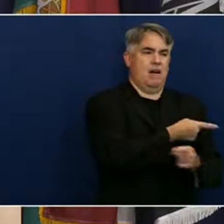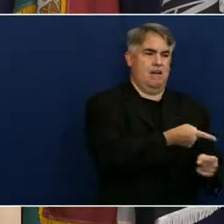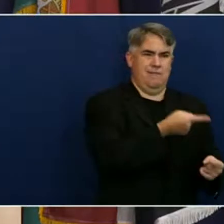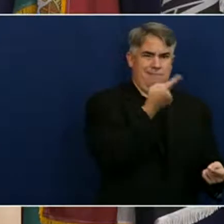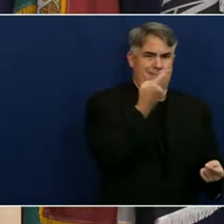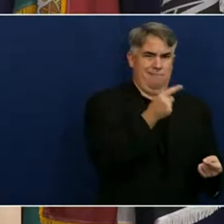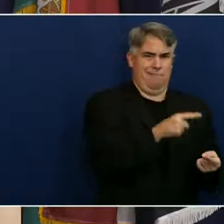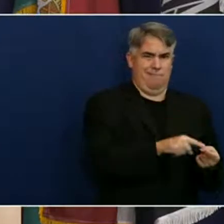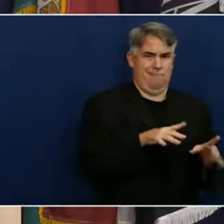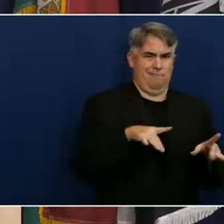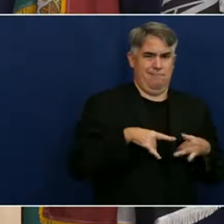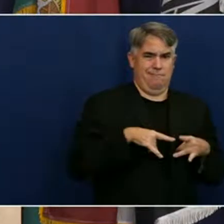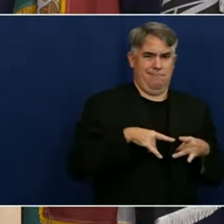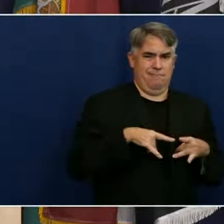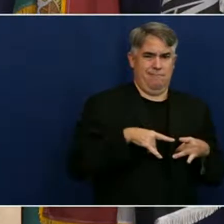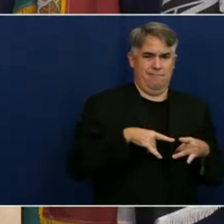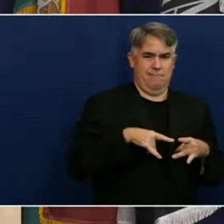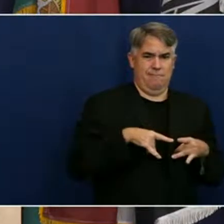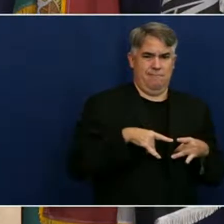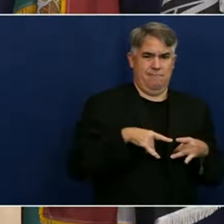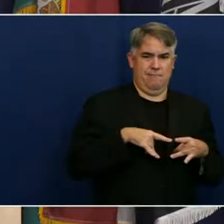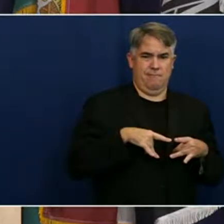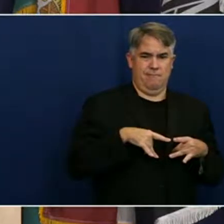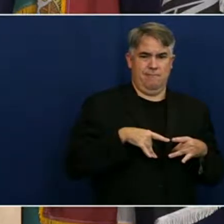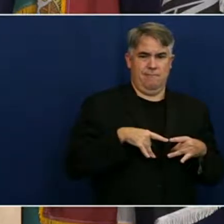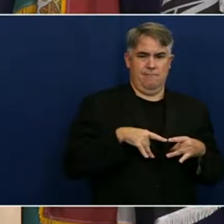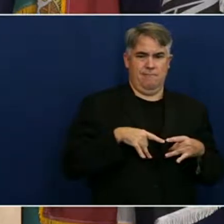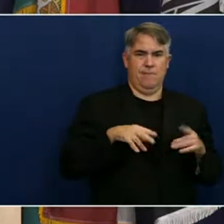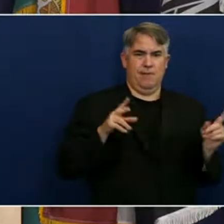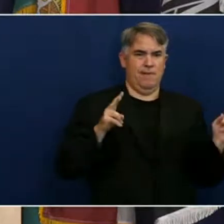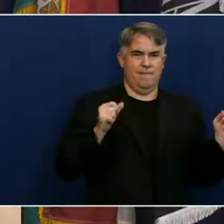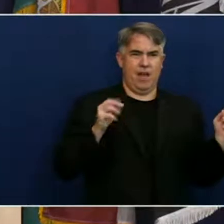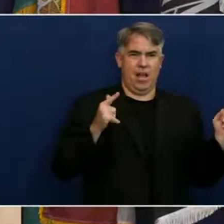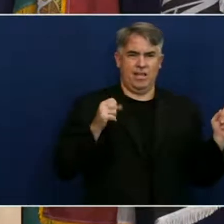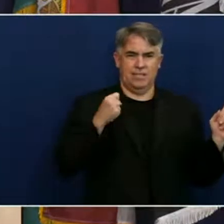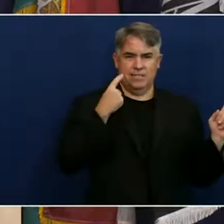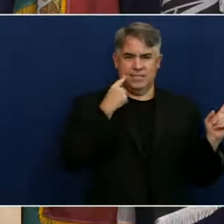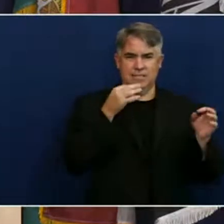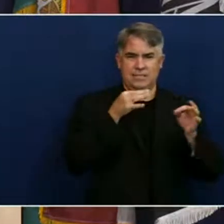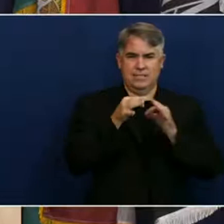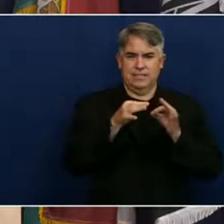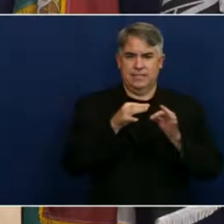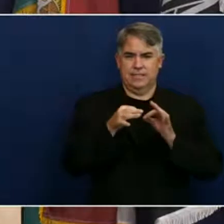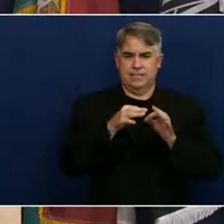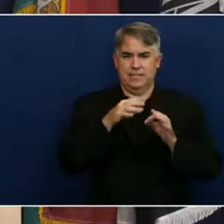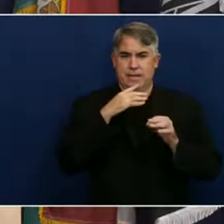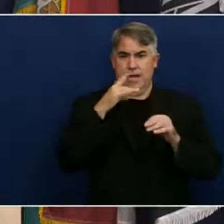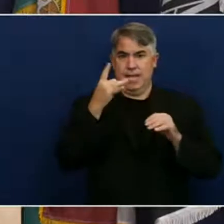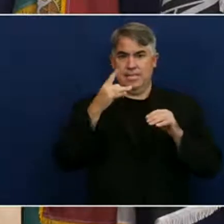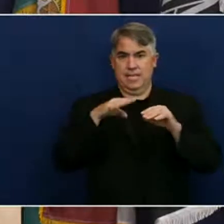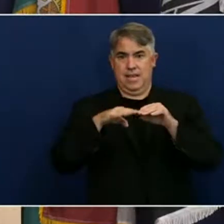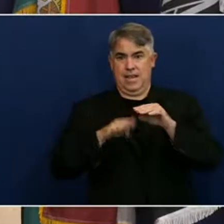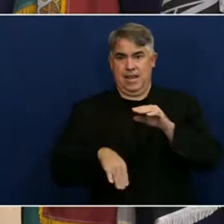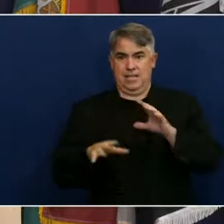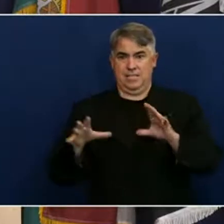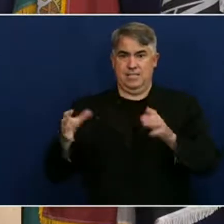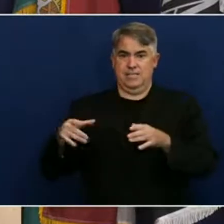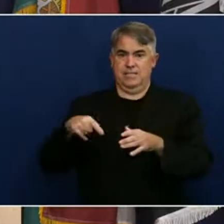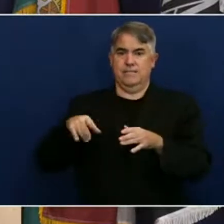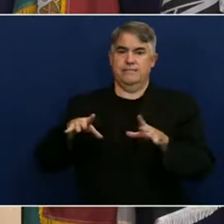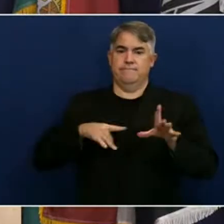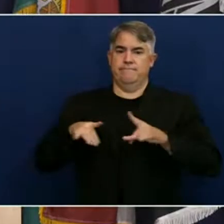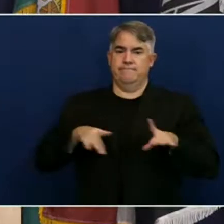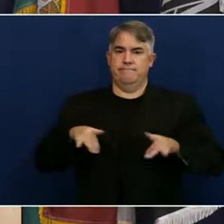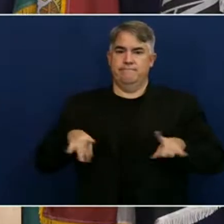under had gone from 3 to 22%. It wasn't clear if that was new cases or if you could say a little bit more about that, but just wondering